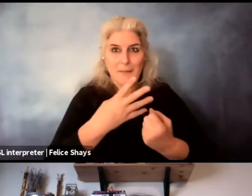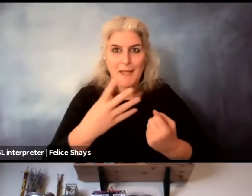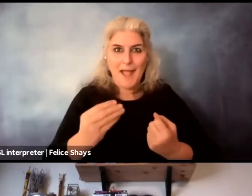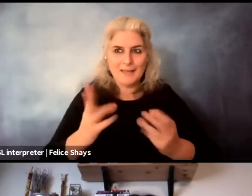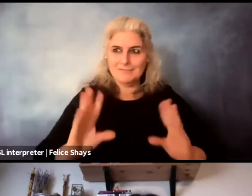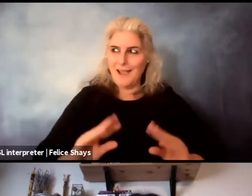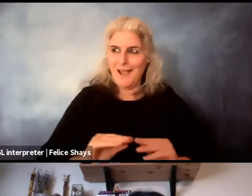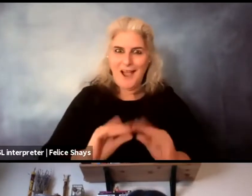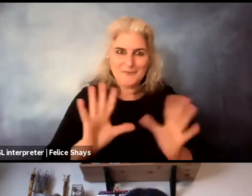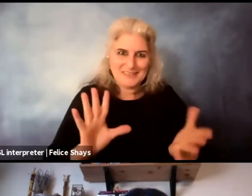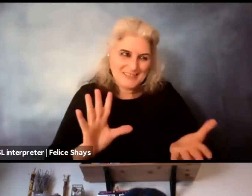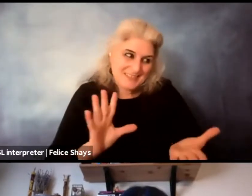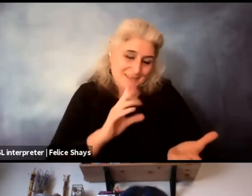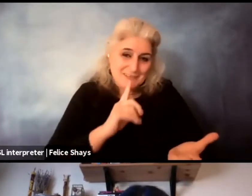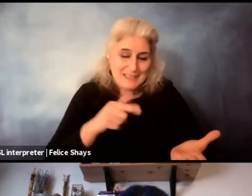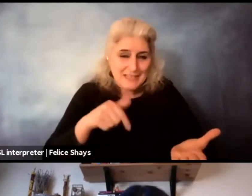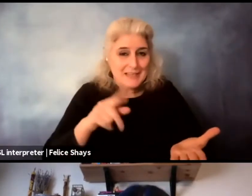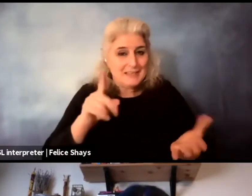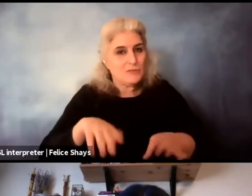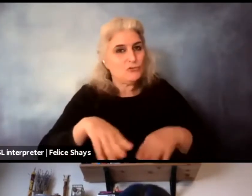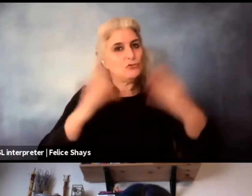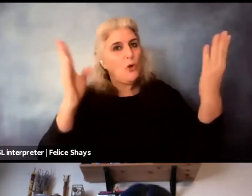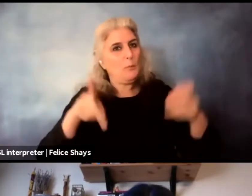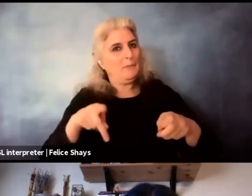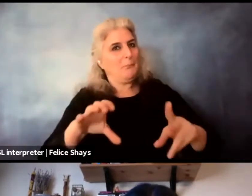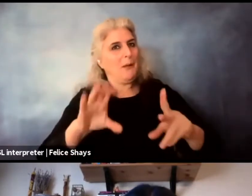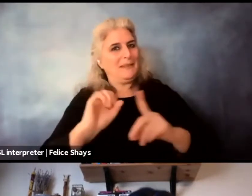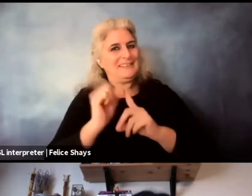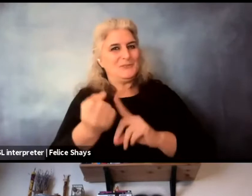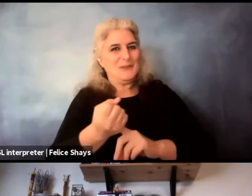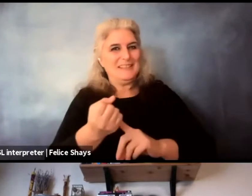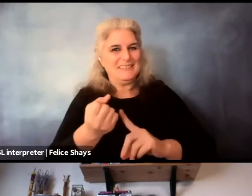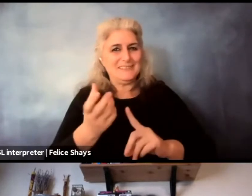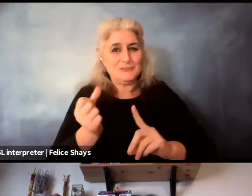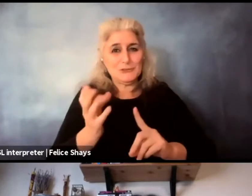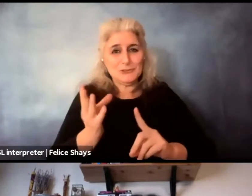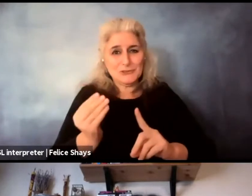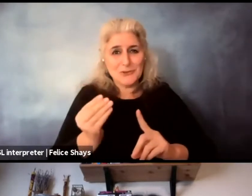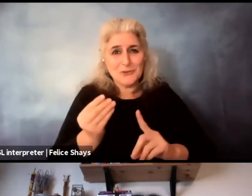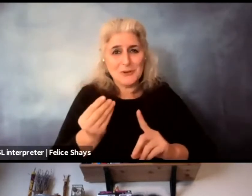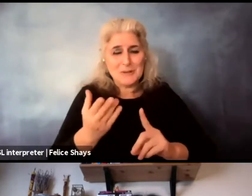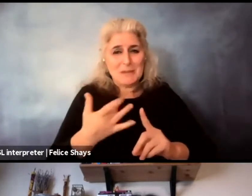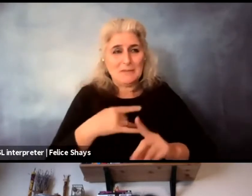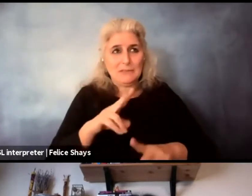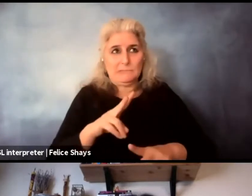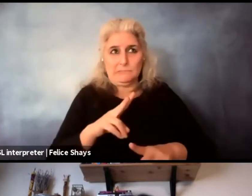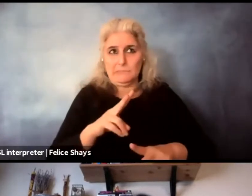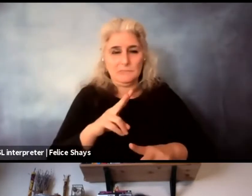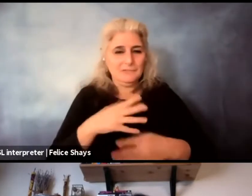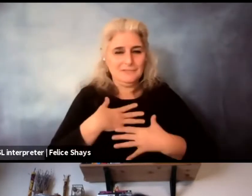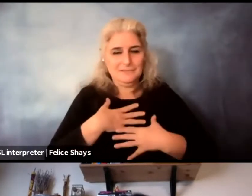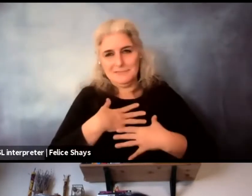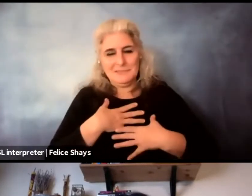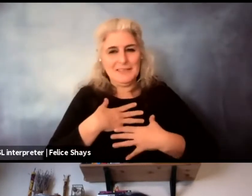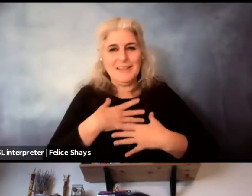clearly, it's a public situation, and so like that definitely could really